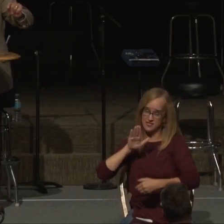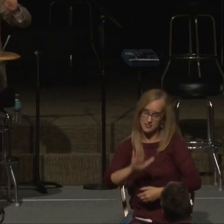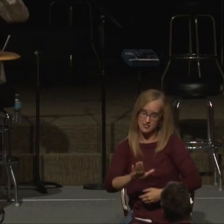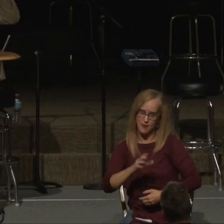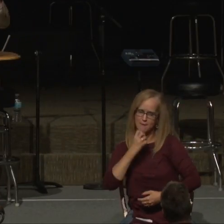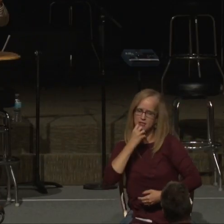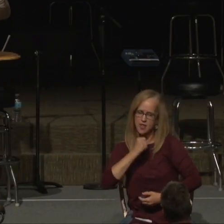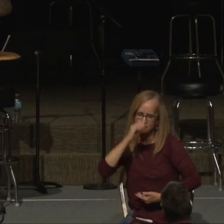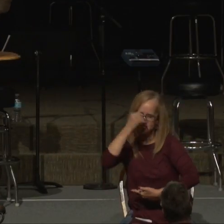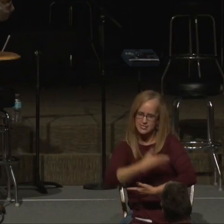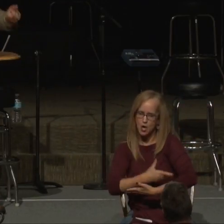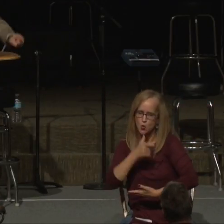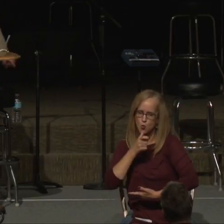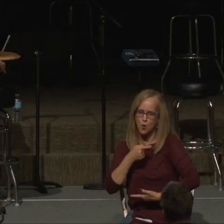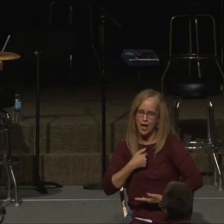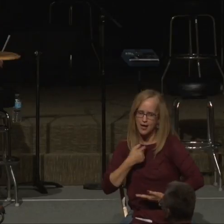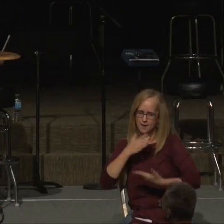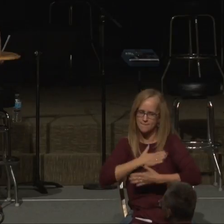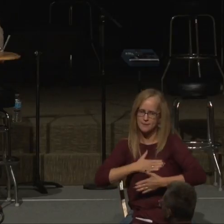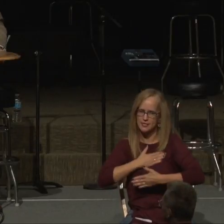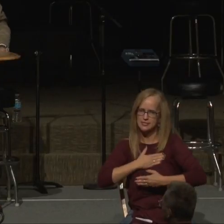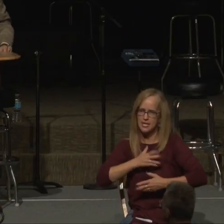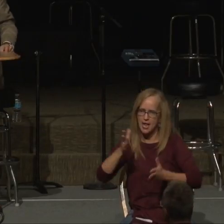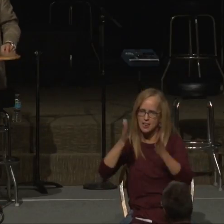well pleased. Listen to him."